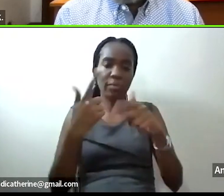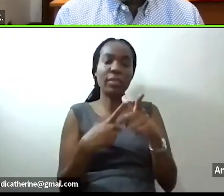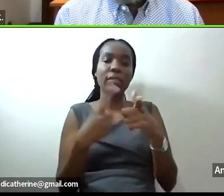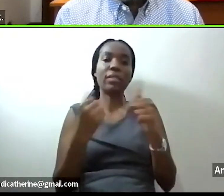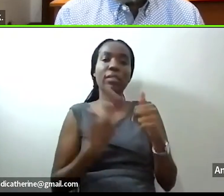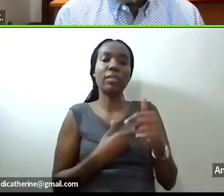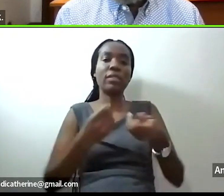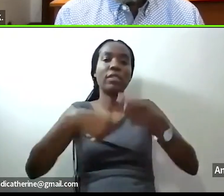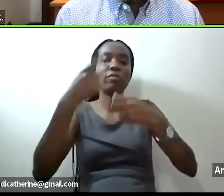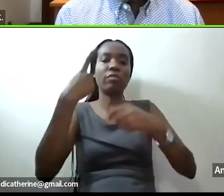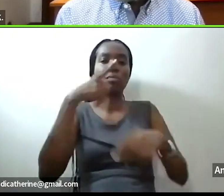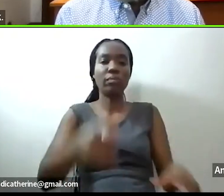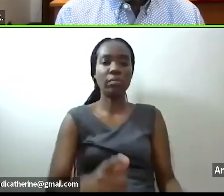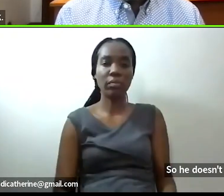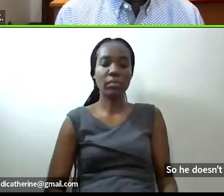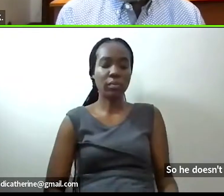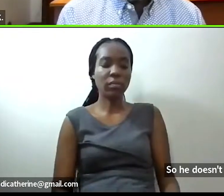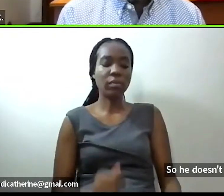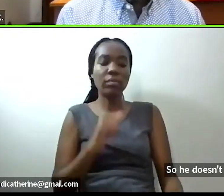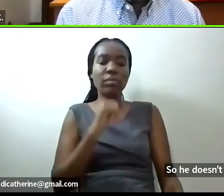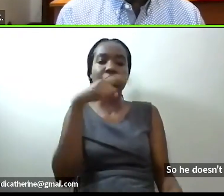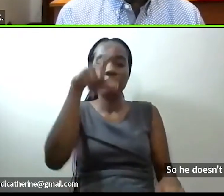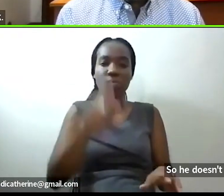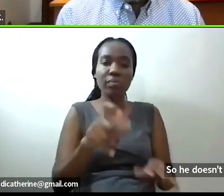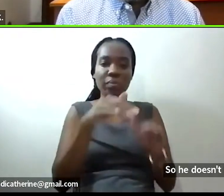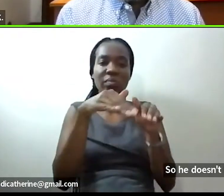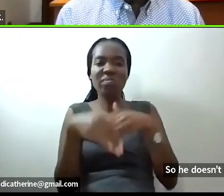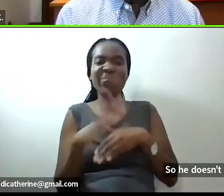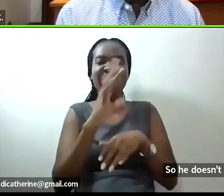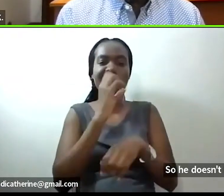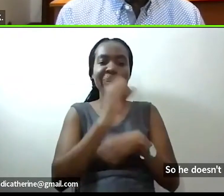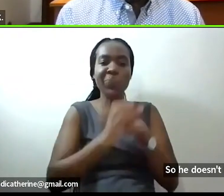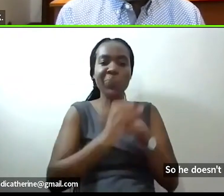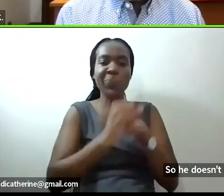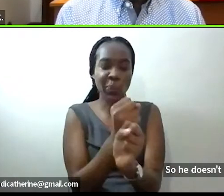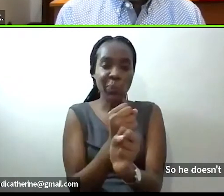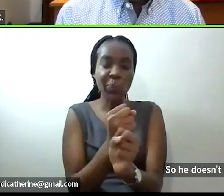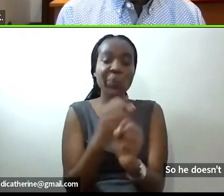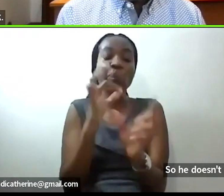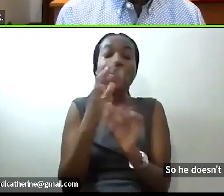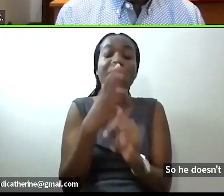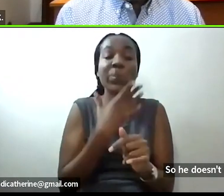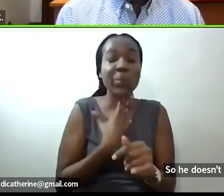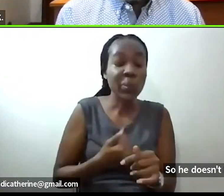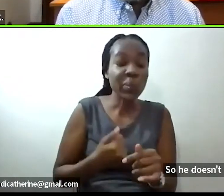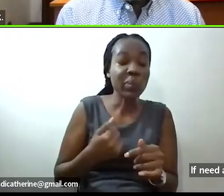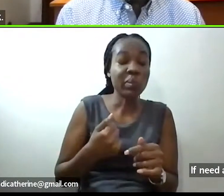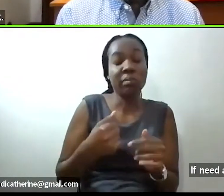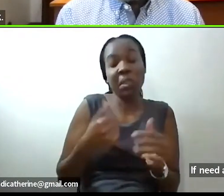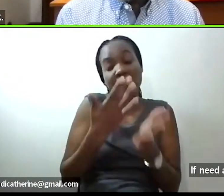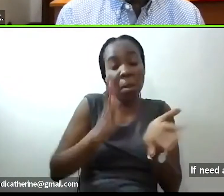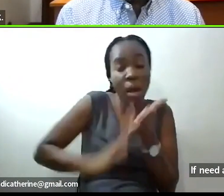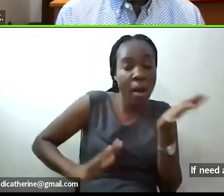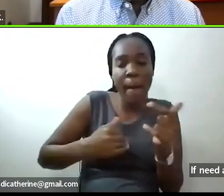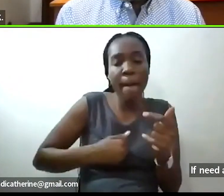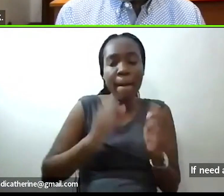for the five years. If need arises, you can sell earlier. Then the other benefit is a saving for the